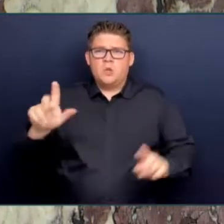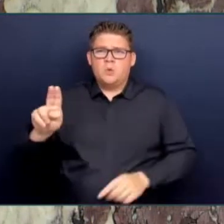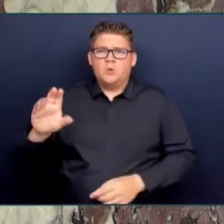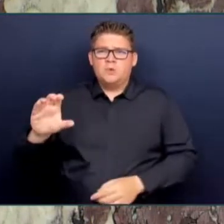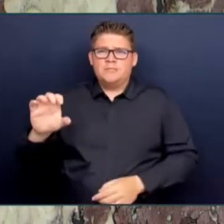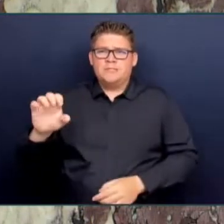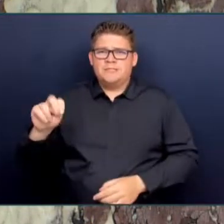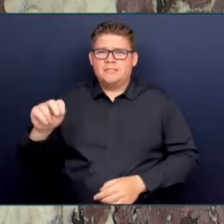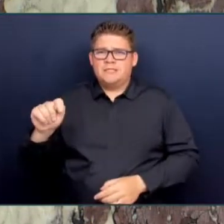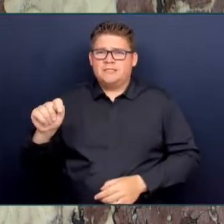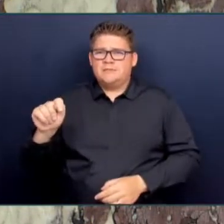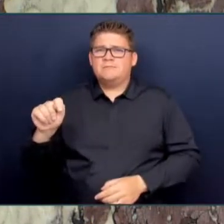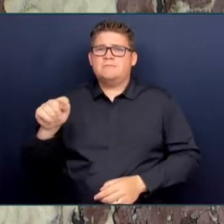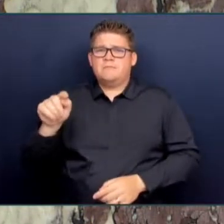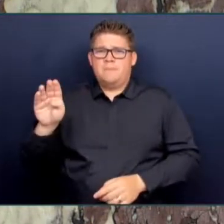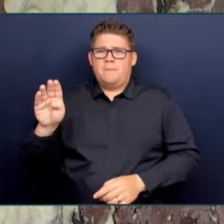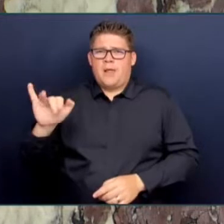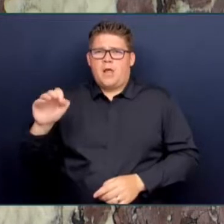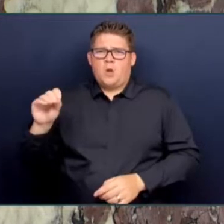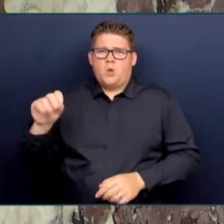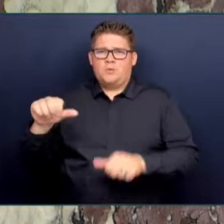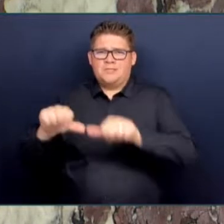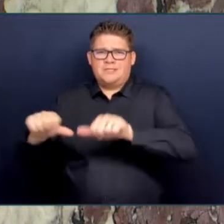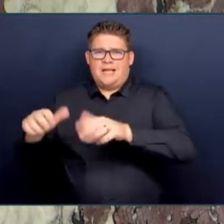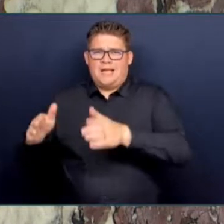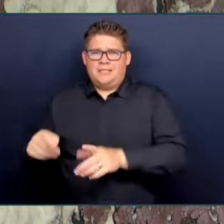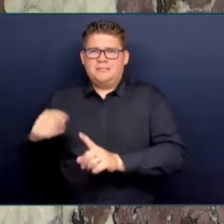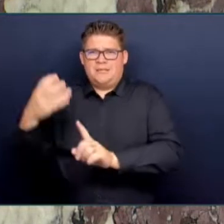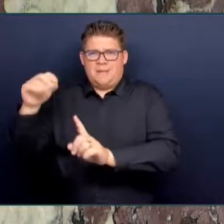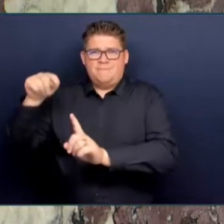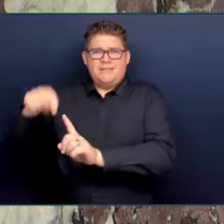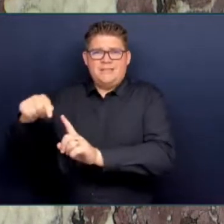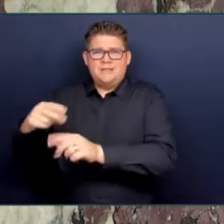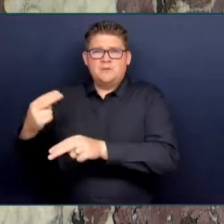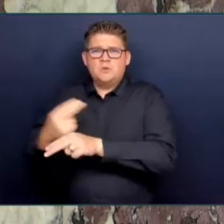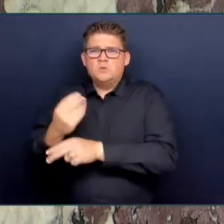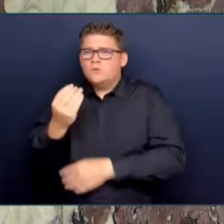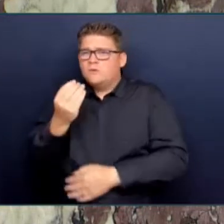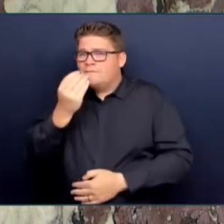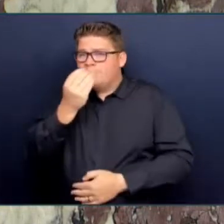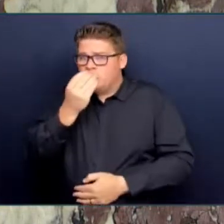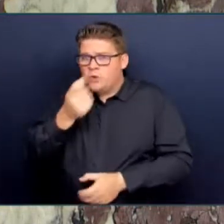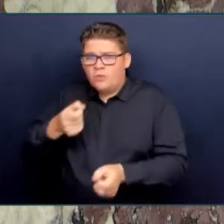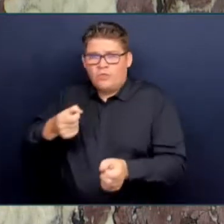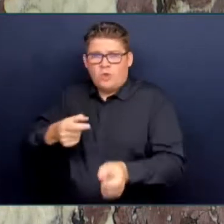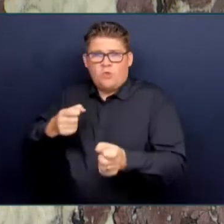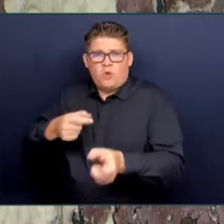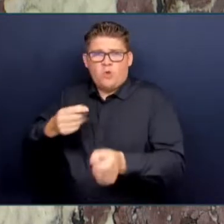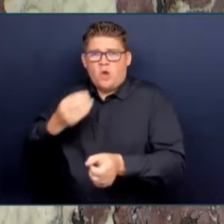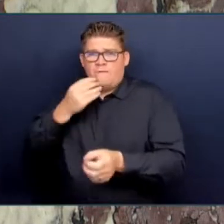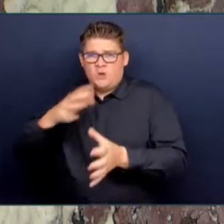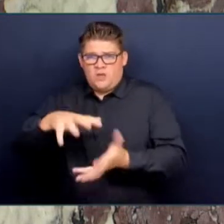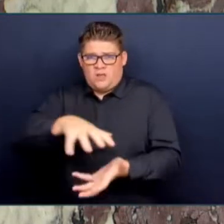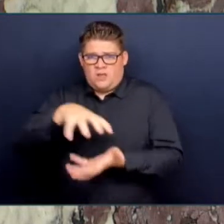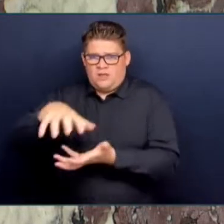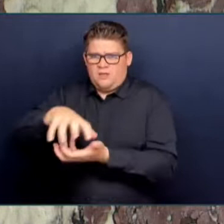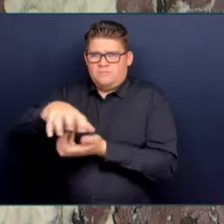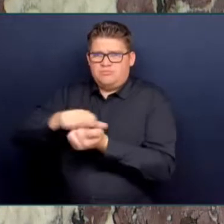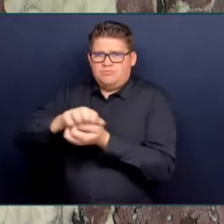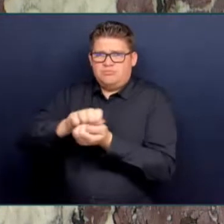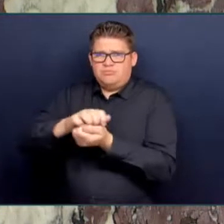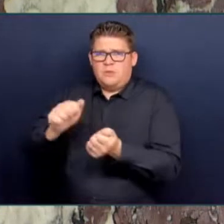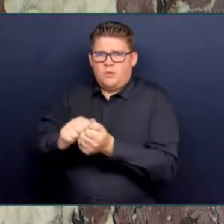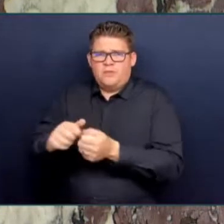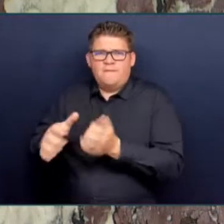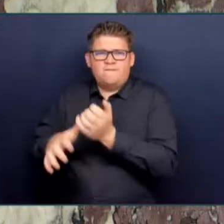fertilizer product that uses food waste along with conventional fertilizers to try and improve soil health as well as